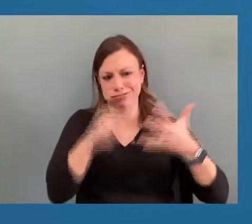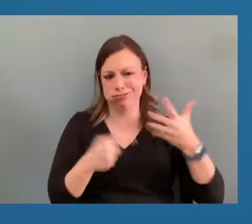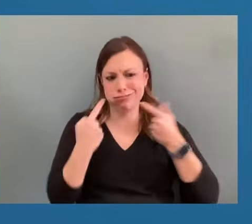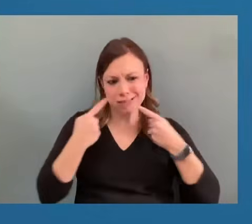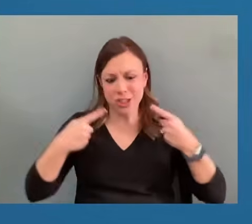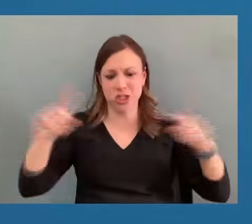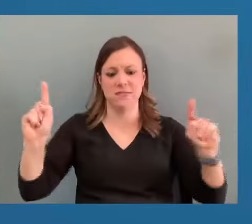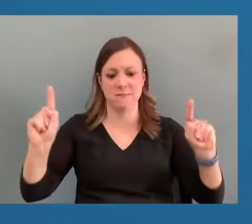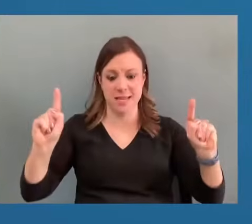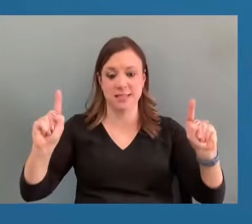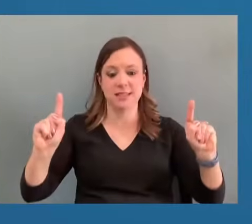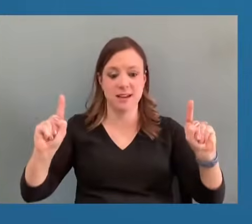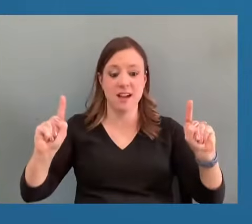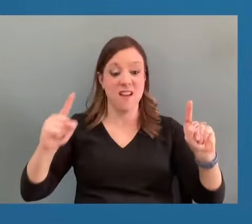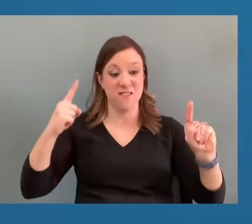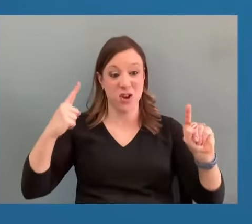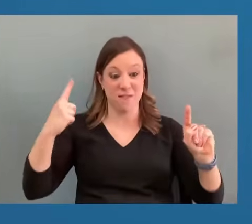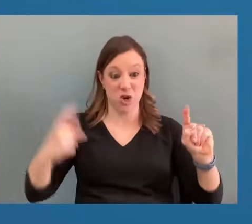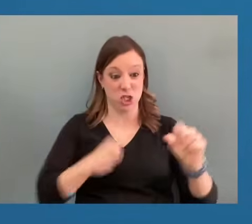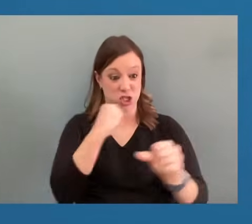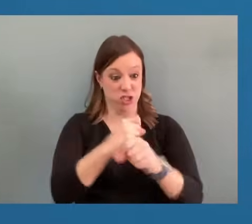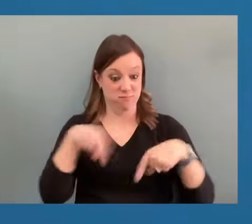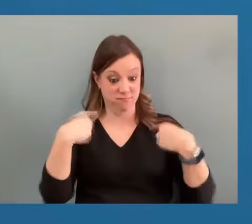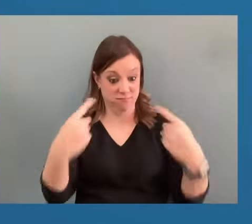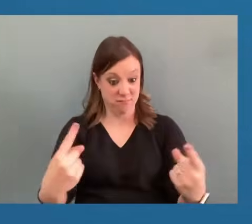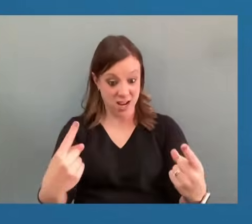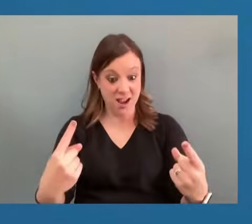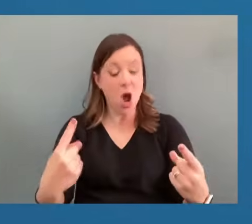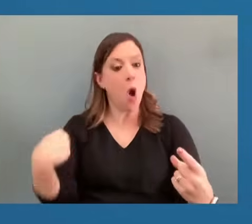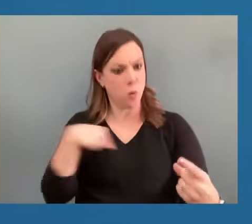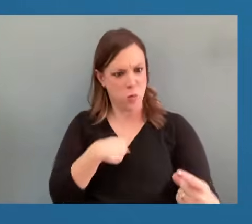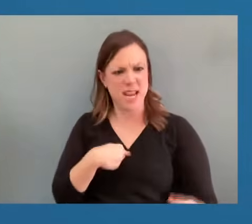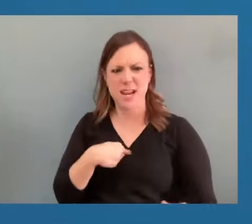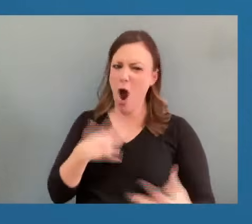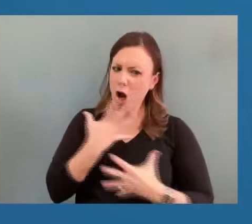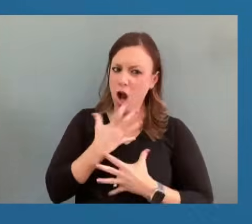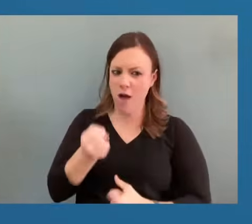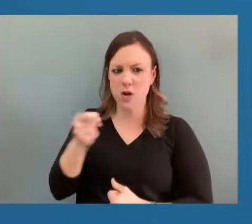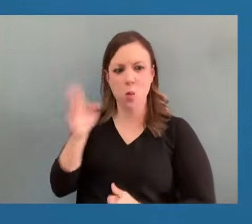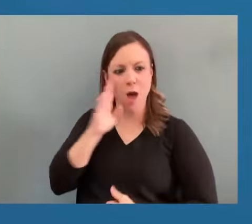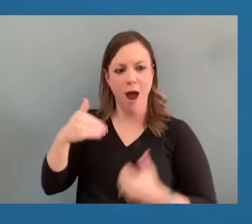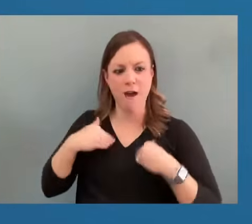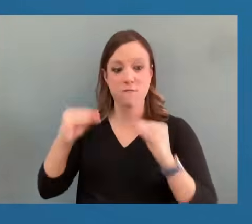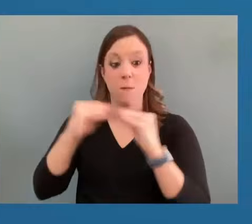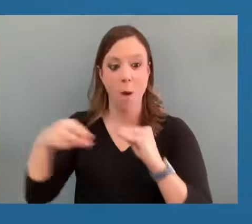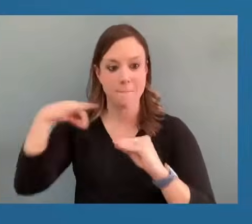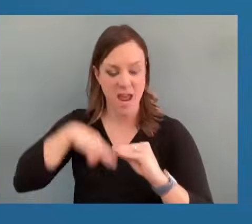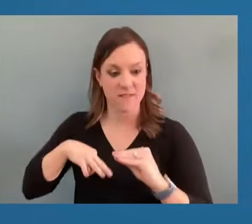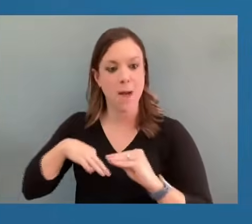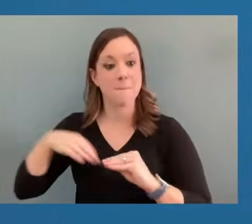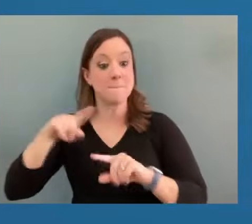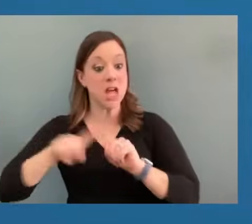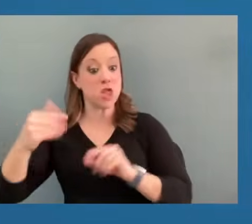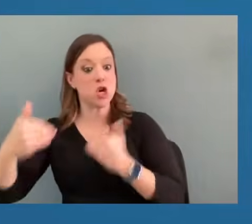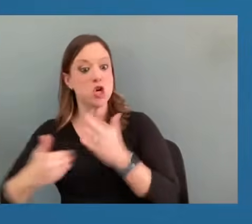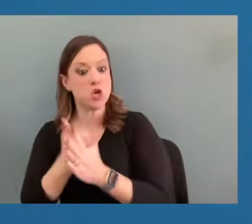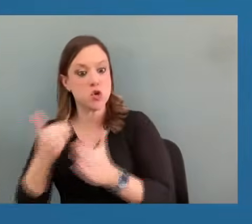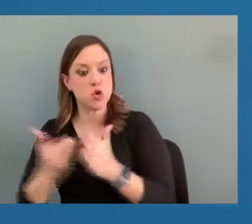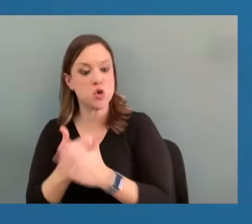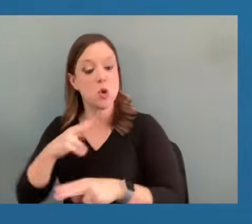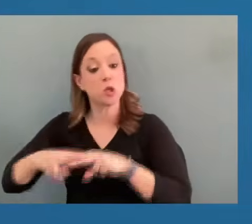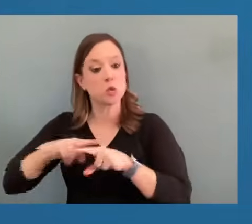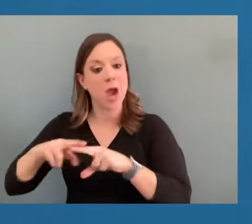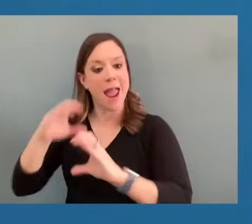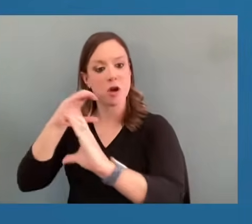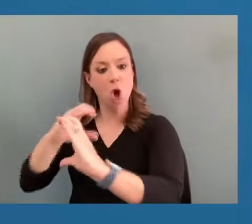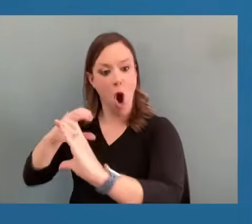benefits, more than just less congested streets. It's the new train cars that you're making possible, the new signals, the more